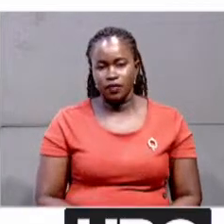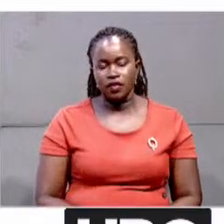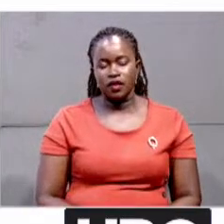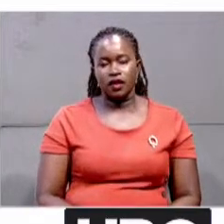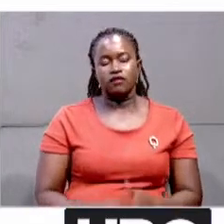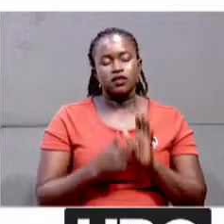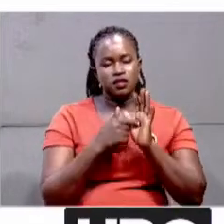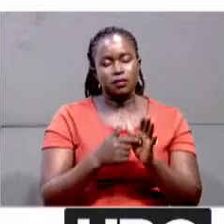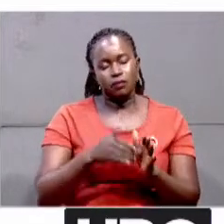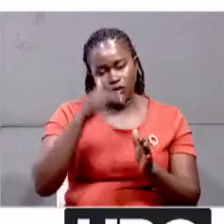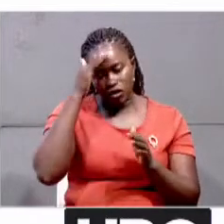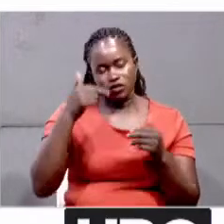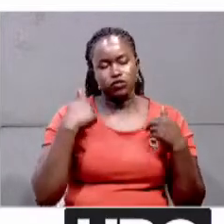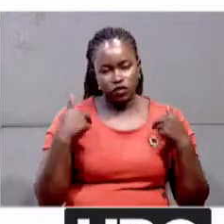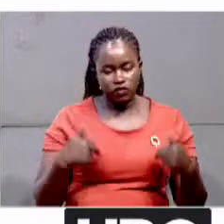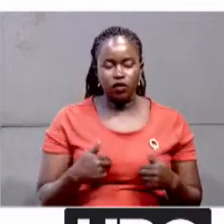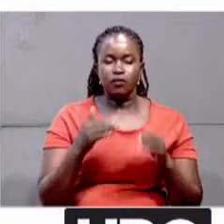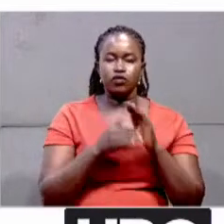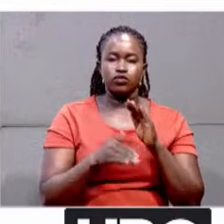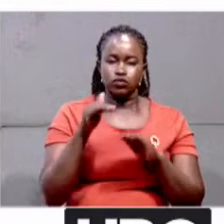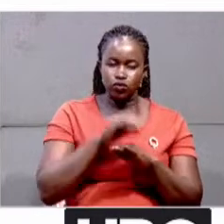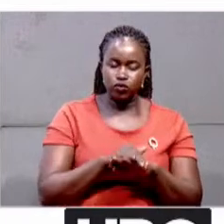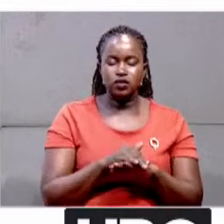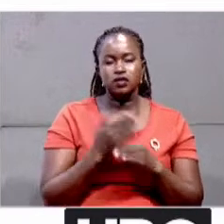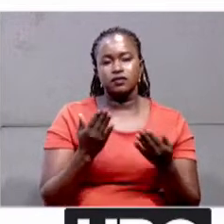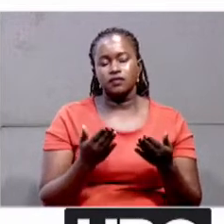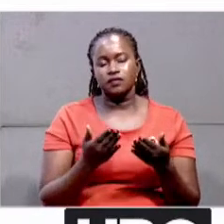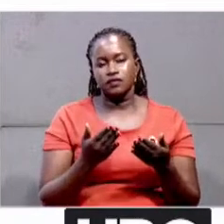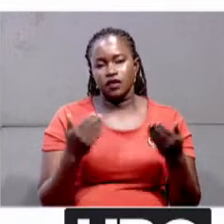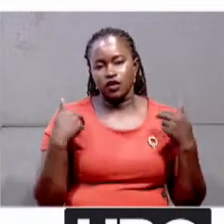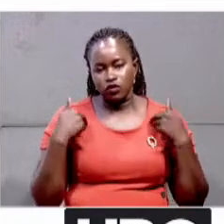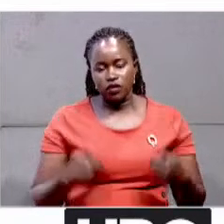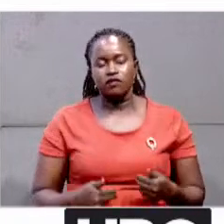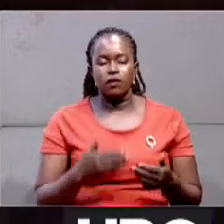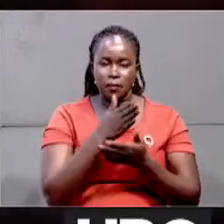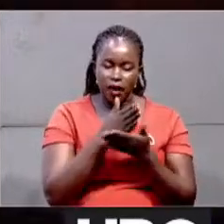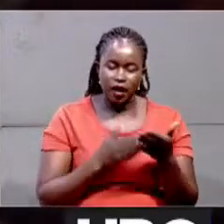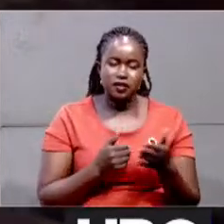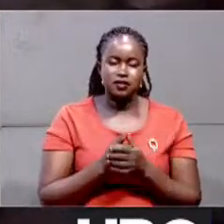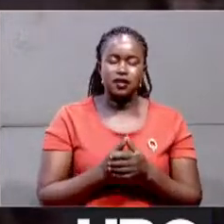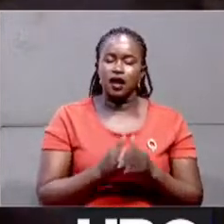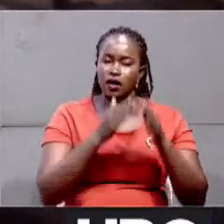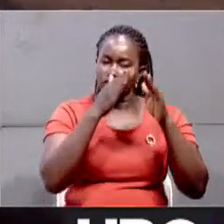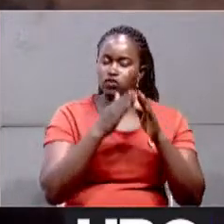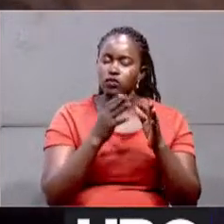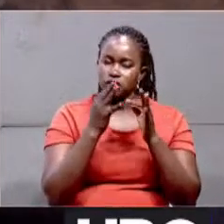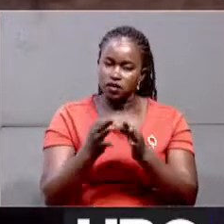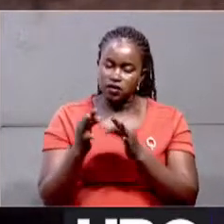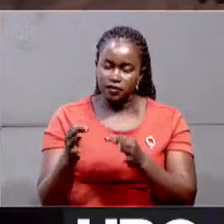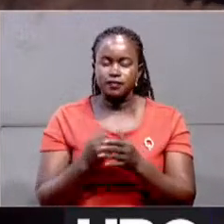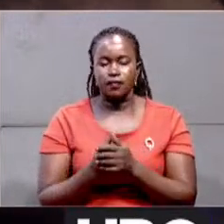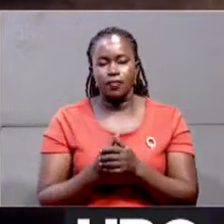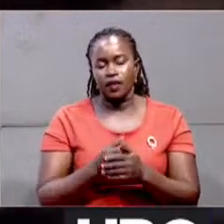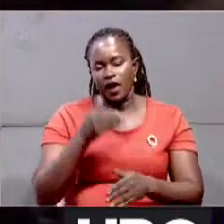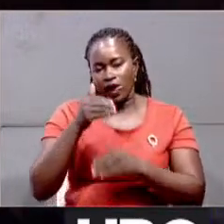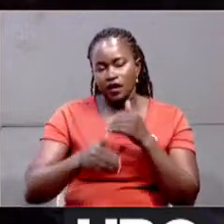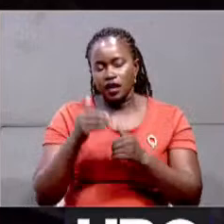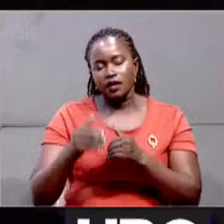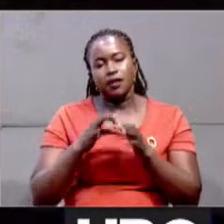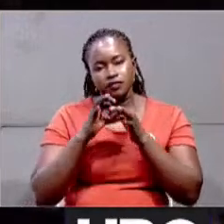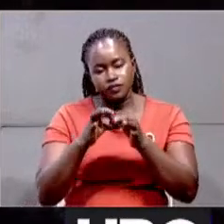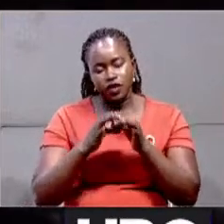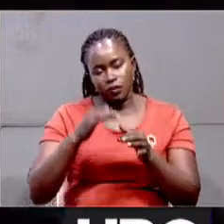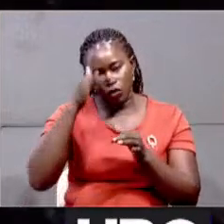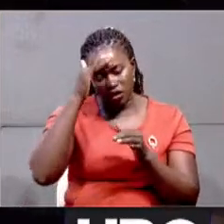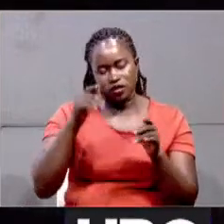police uniform, shoes, uniform parts, household Neighbors joined the efforts with the police officers